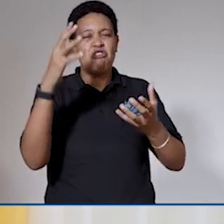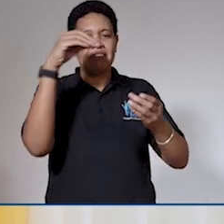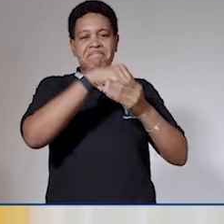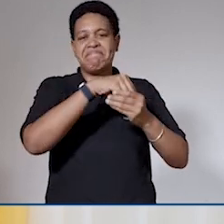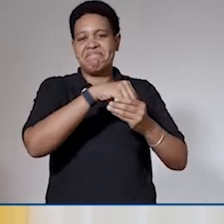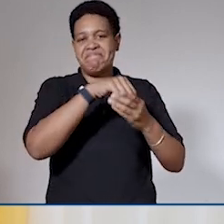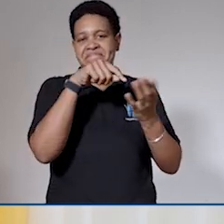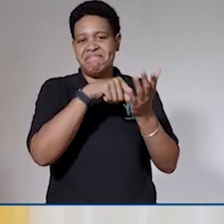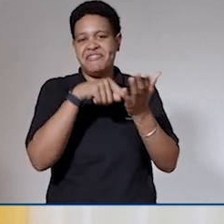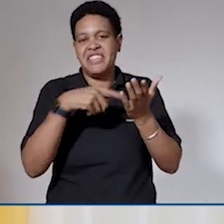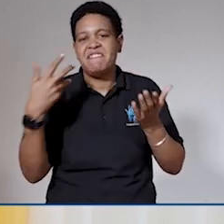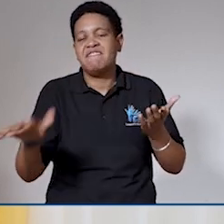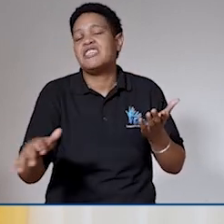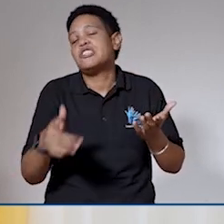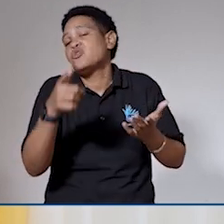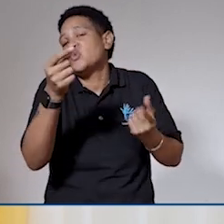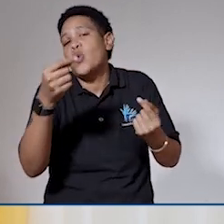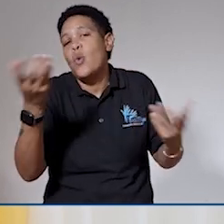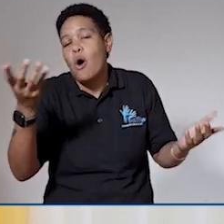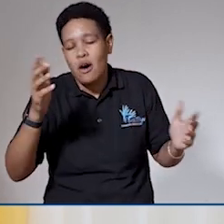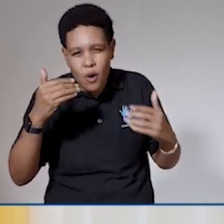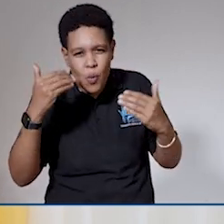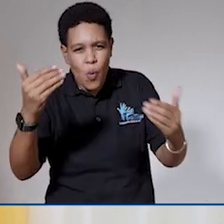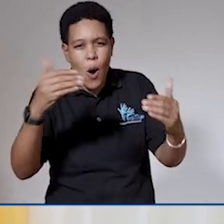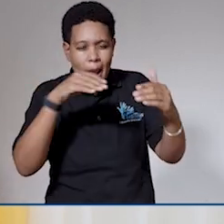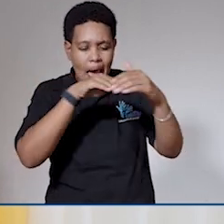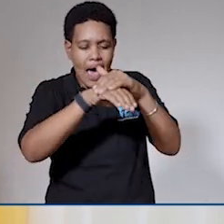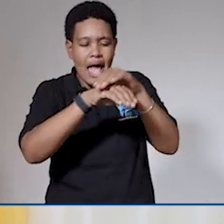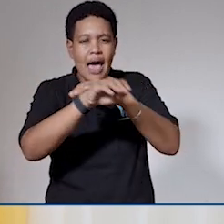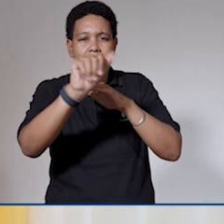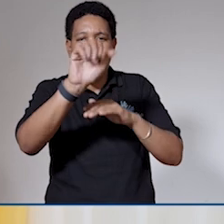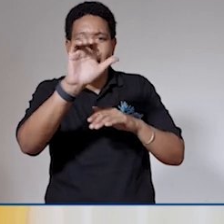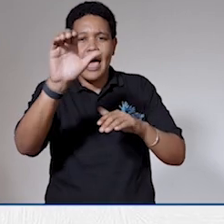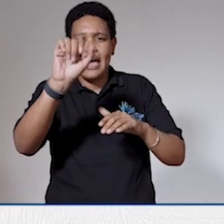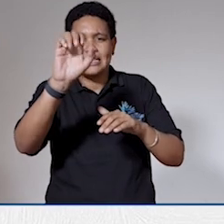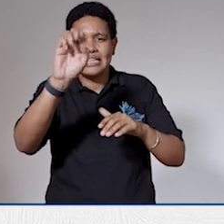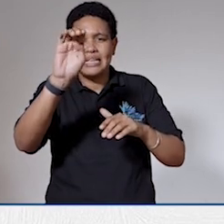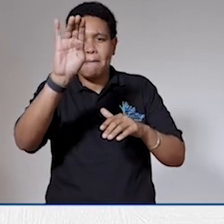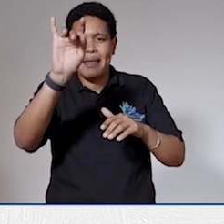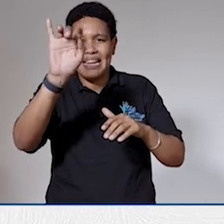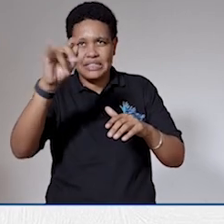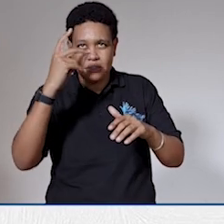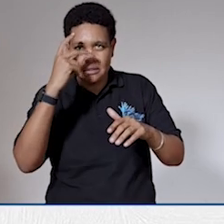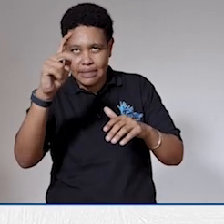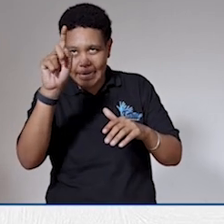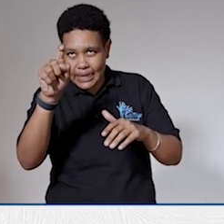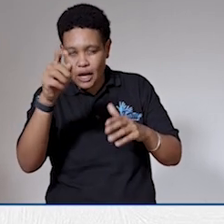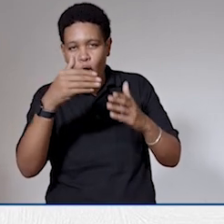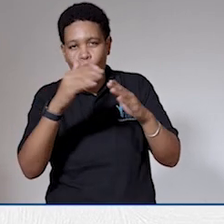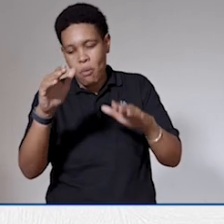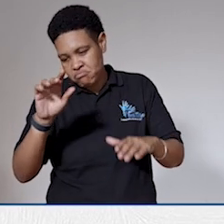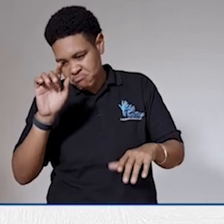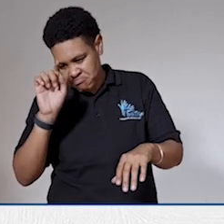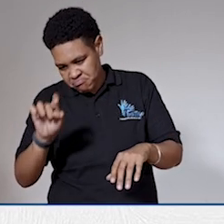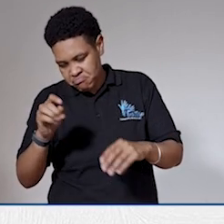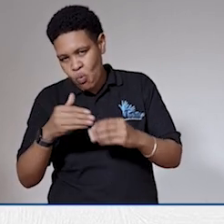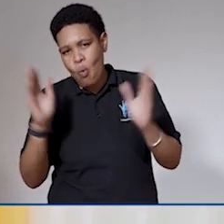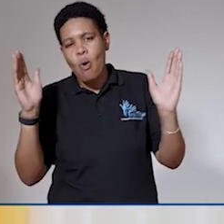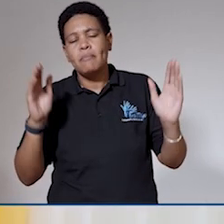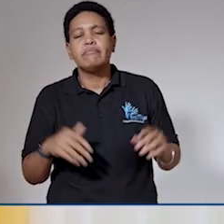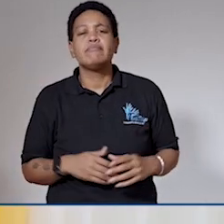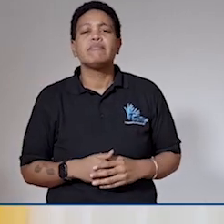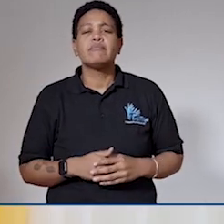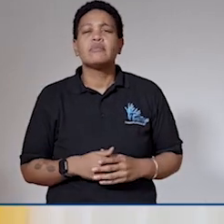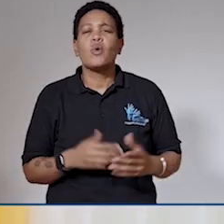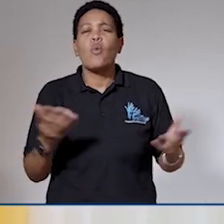all you have to do is go into the accessibility setting and turn it on. What is a white cane?